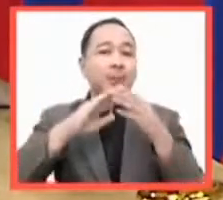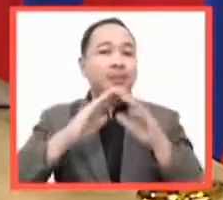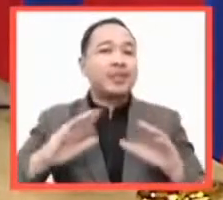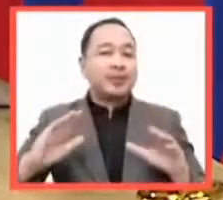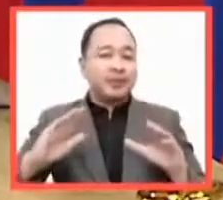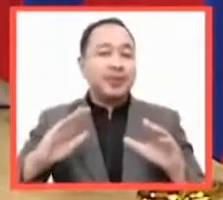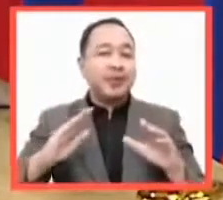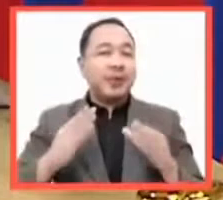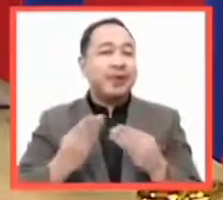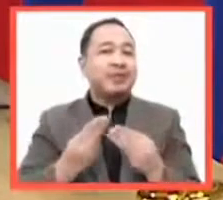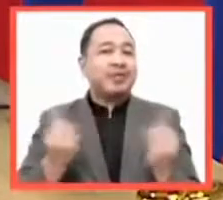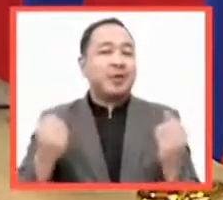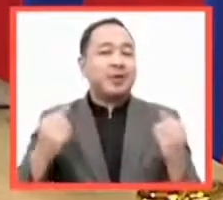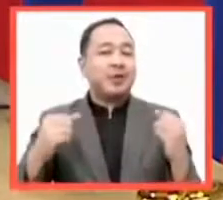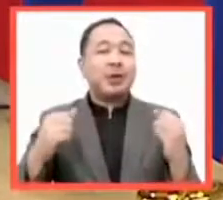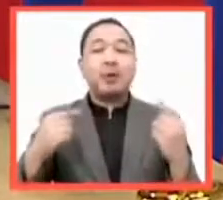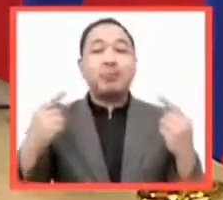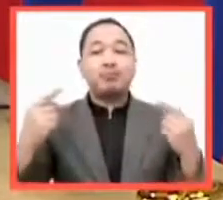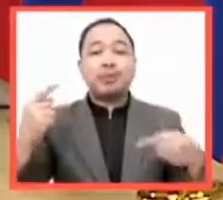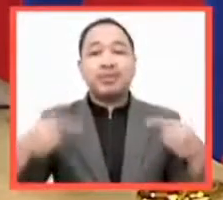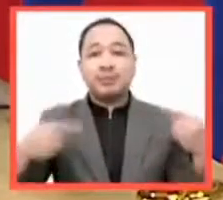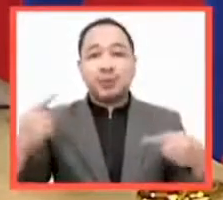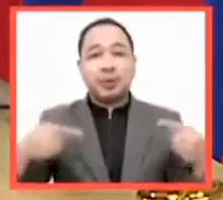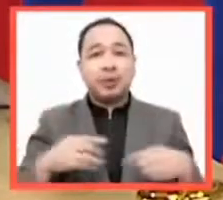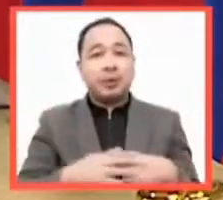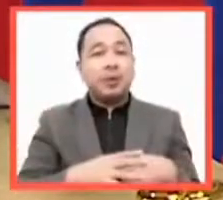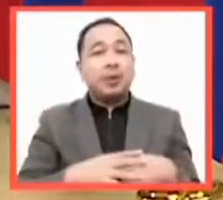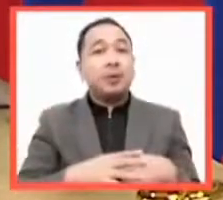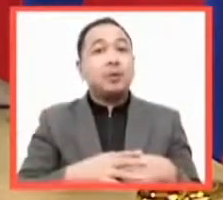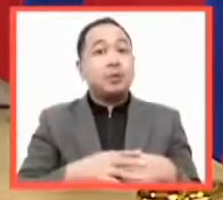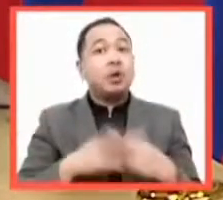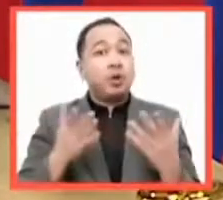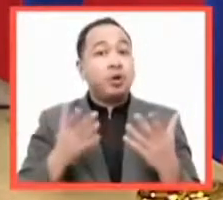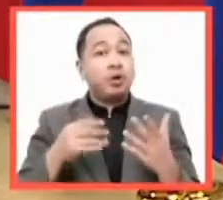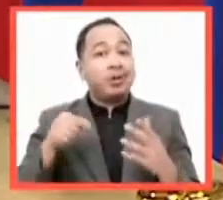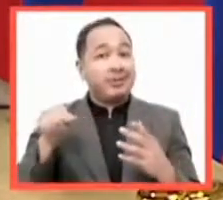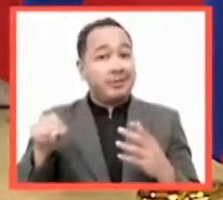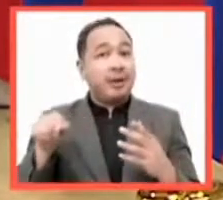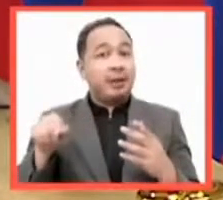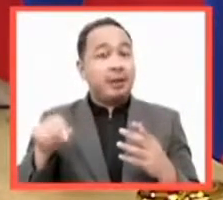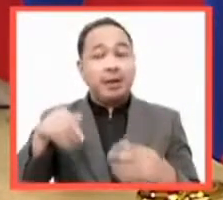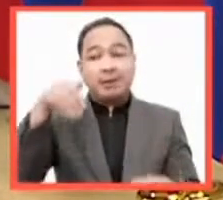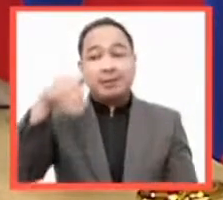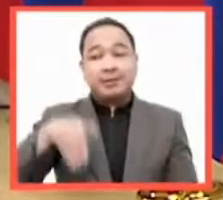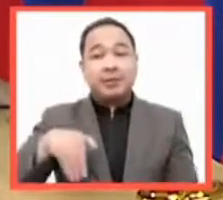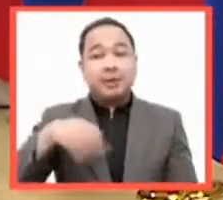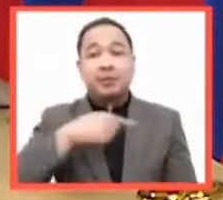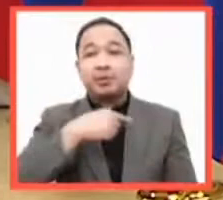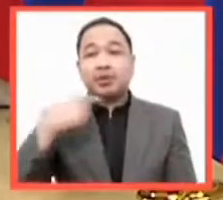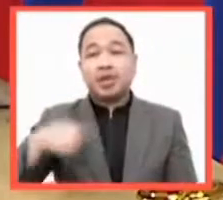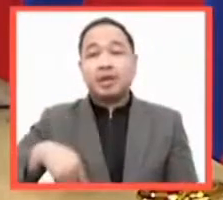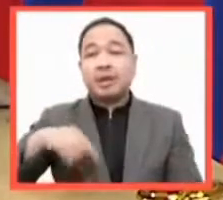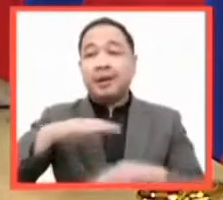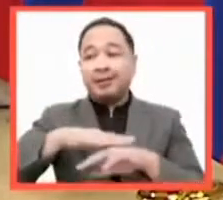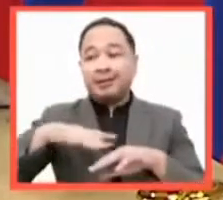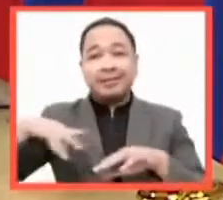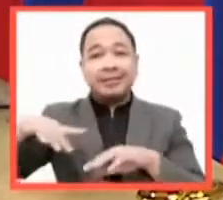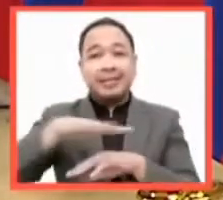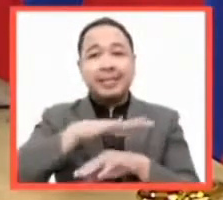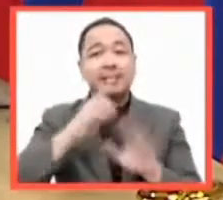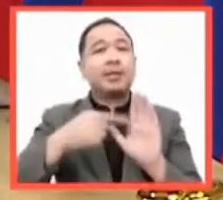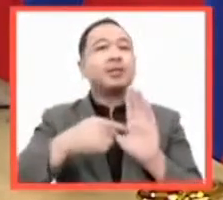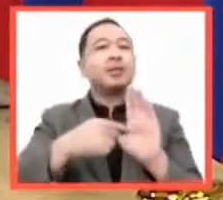Disputes. The Philippines is one with the ASEAN and other stakeholders in ensuring that the South China Sea